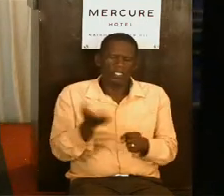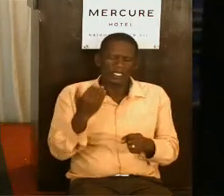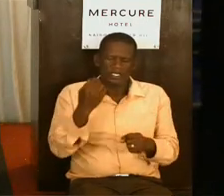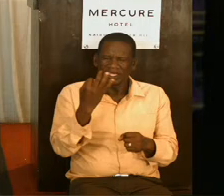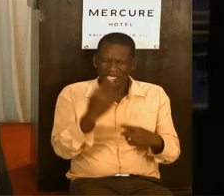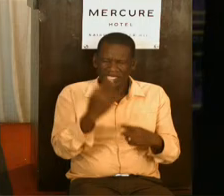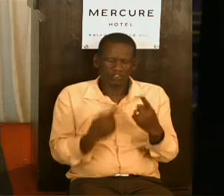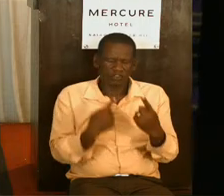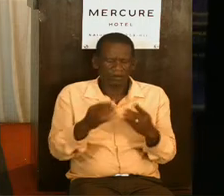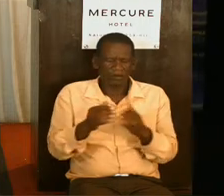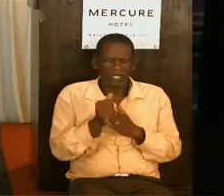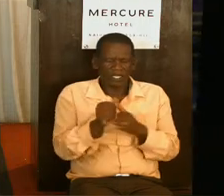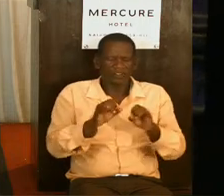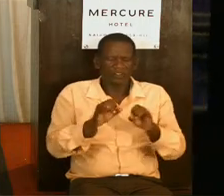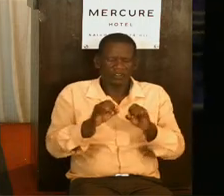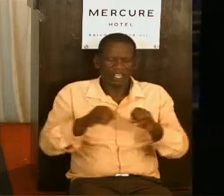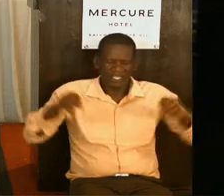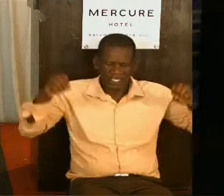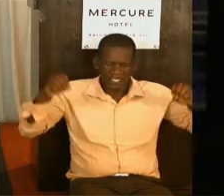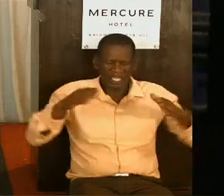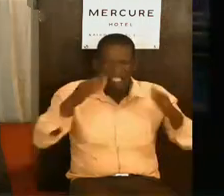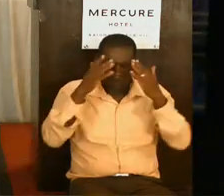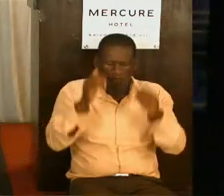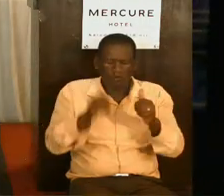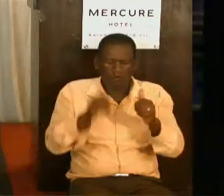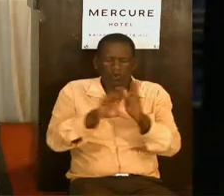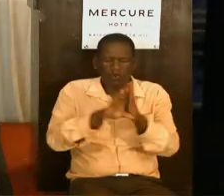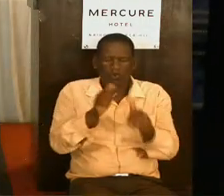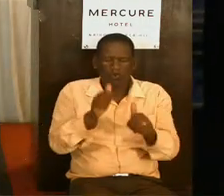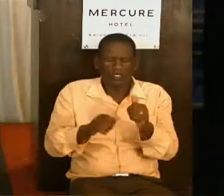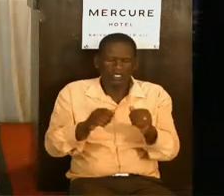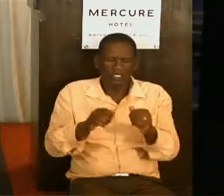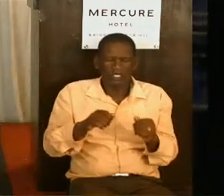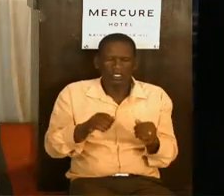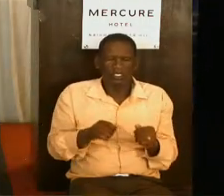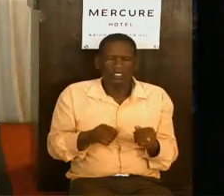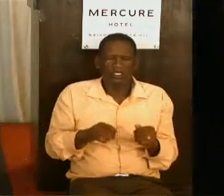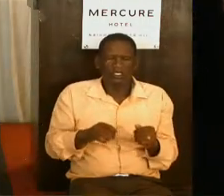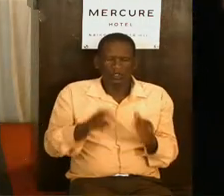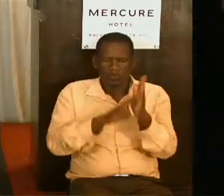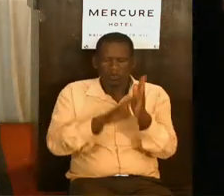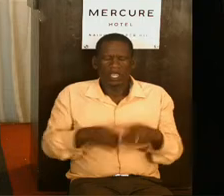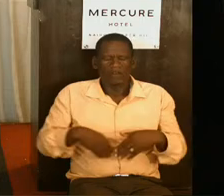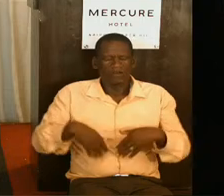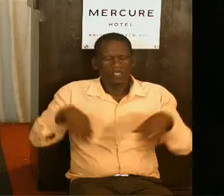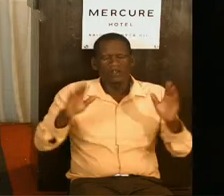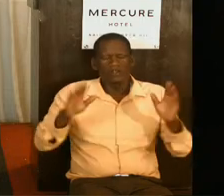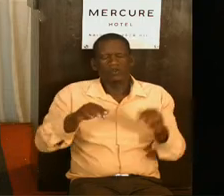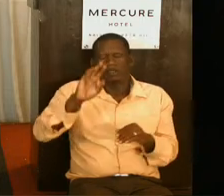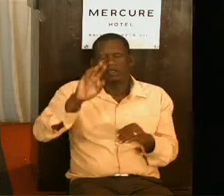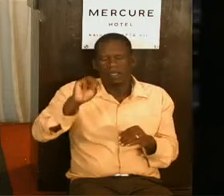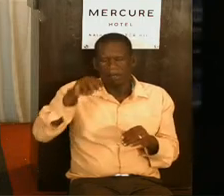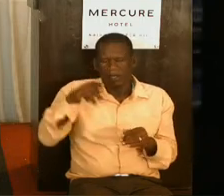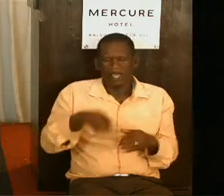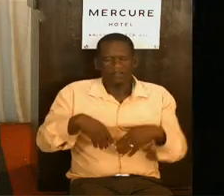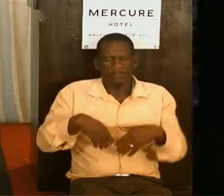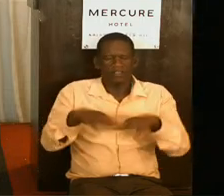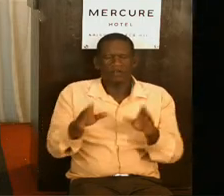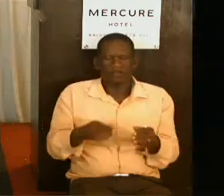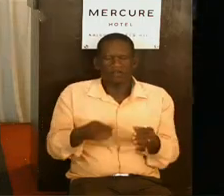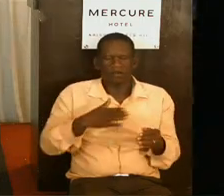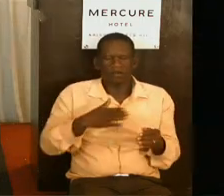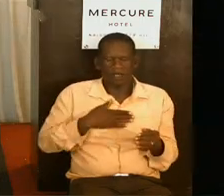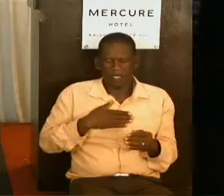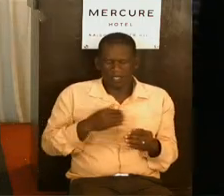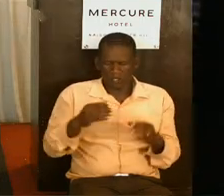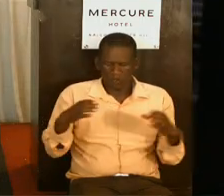years talking about leadership and integrity is Jewish law which legislation to be honest I've given back out I've given up on parliamentarians I've given up on my